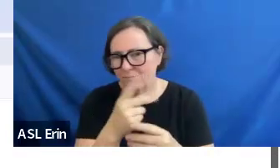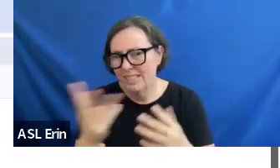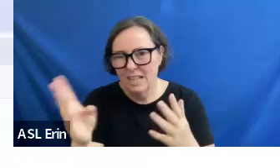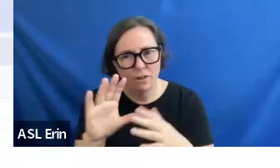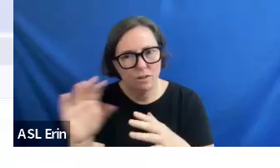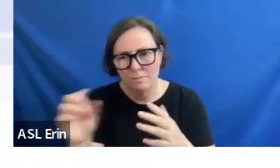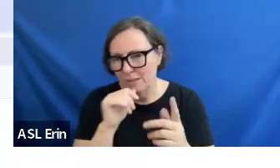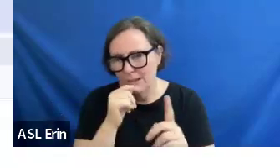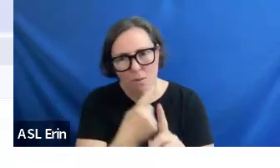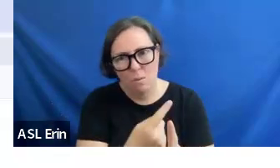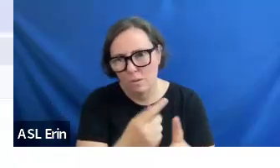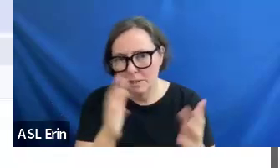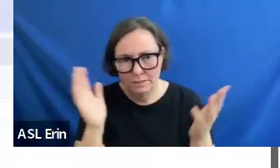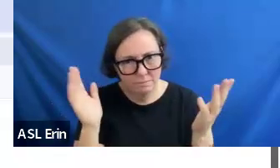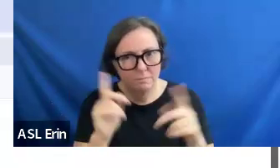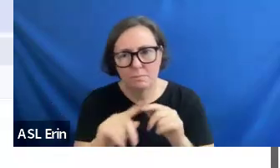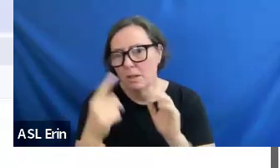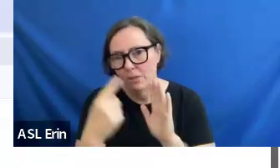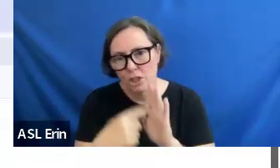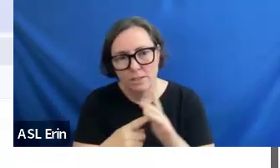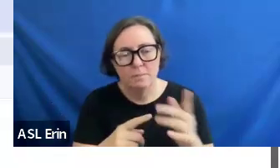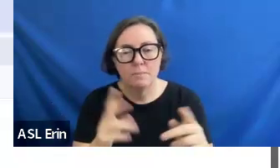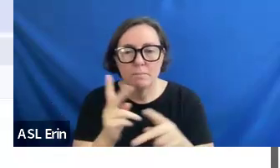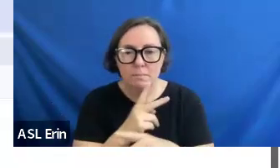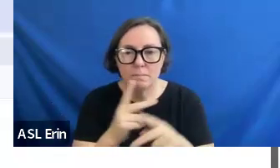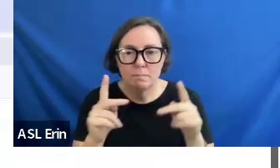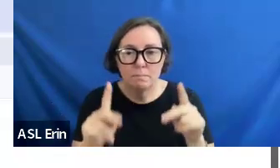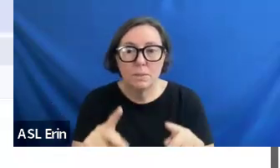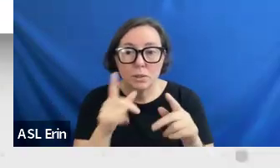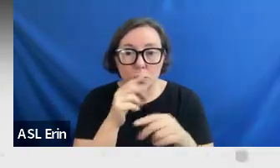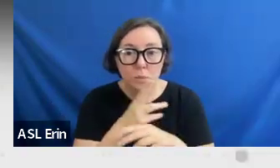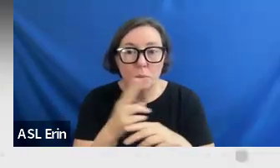brand name anything here, but this is a person using eye gaze example.